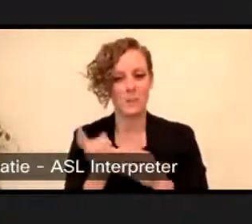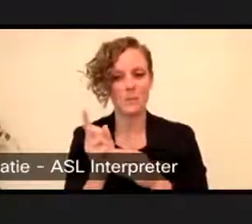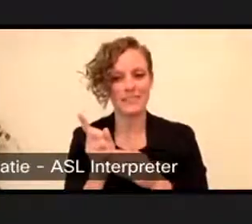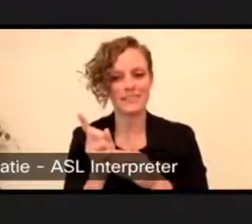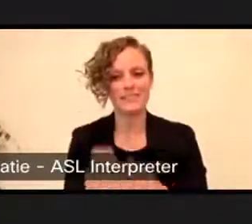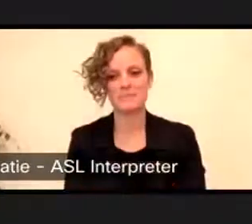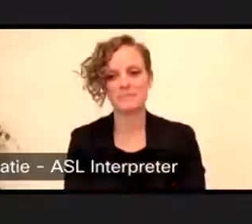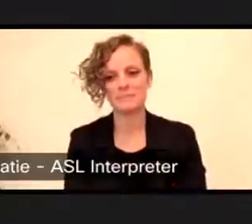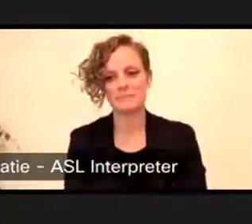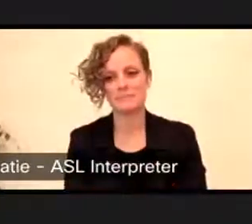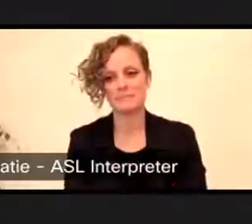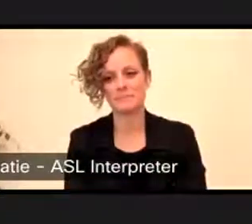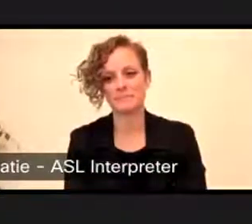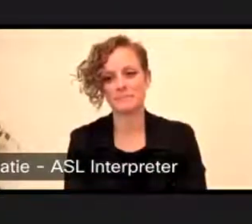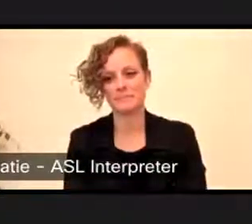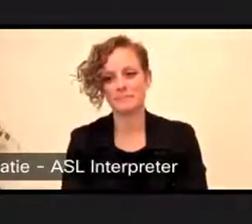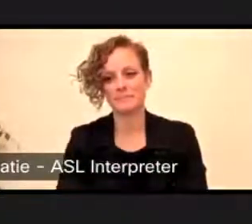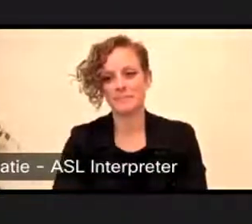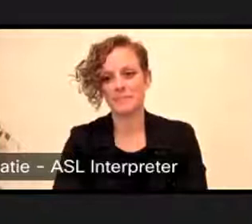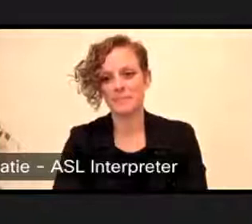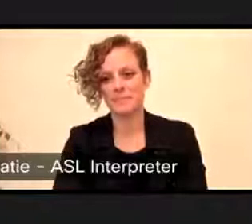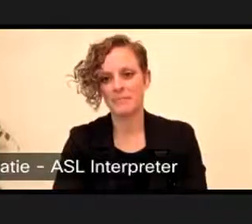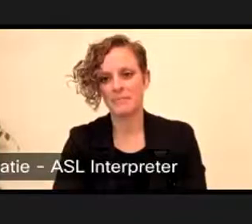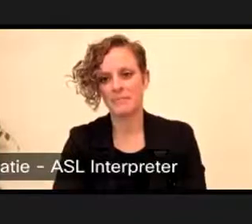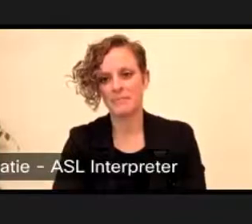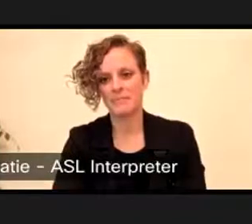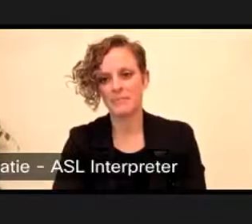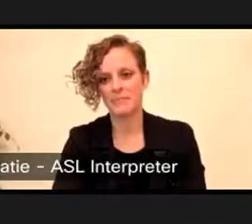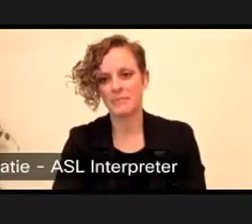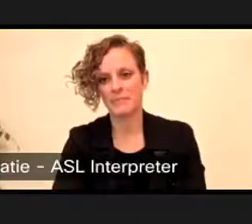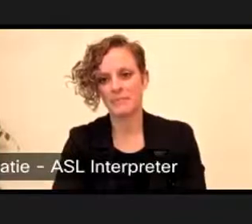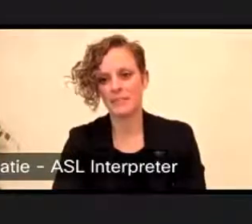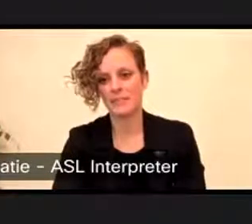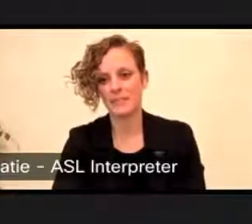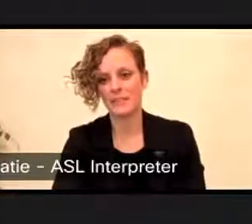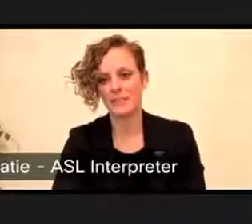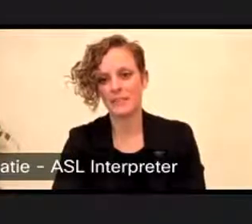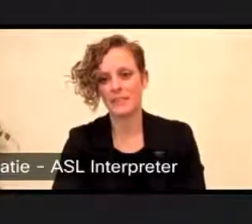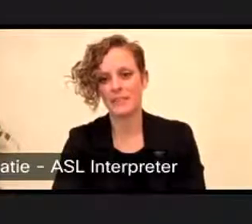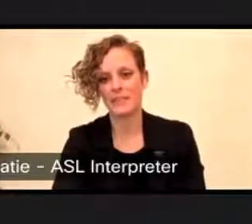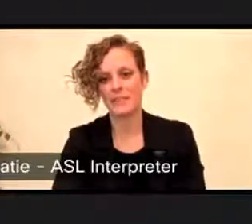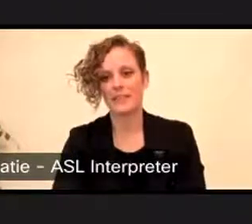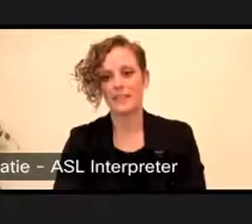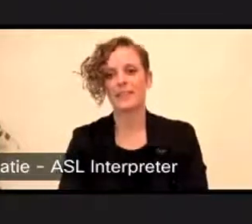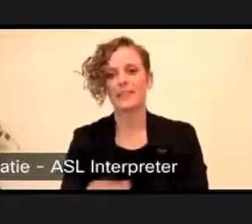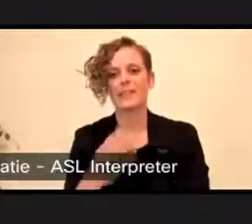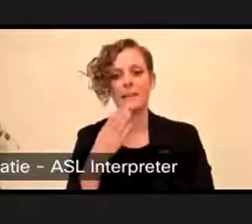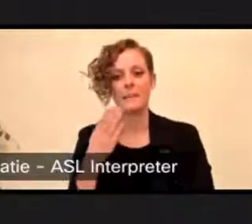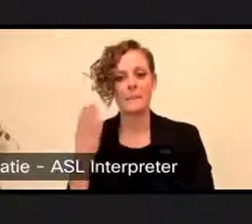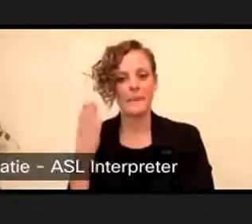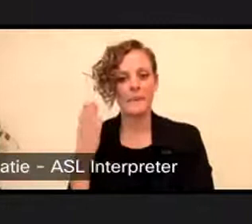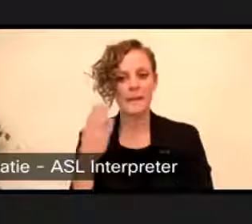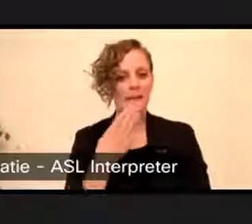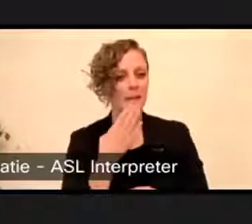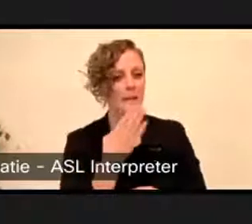And good morning, Michelle Johnson, our Director of Client Services has joined us. Good morning, Carly, our Employment Specialist is also on with us.